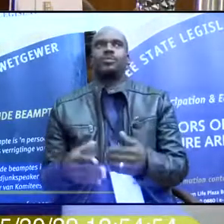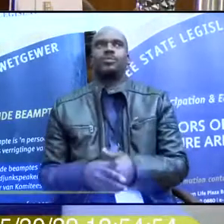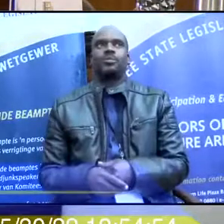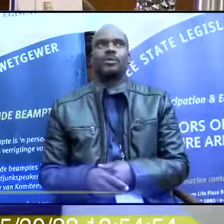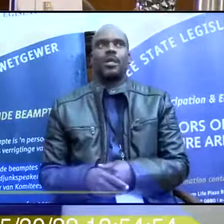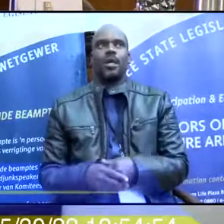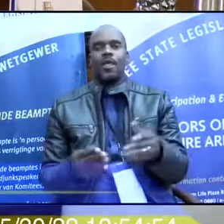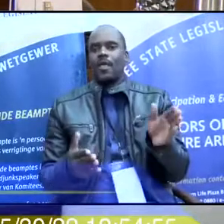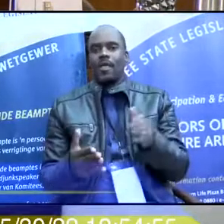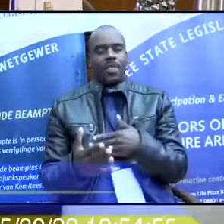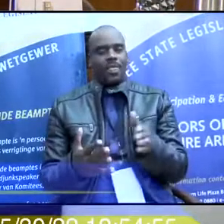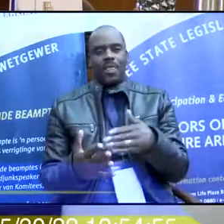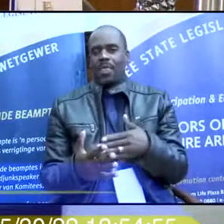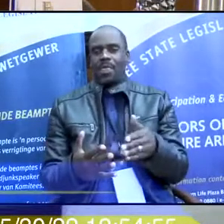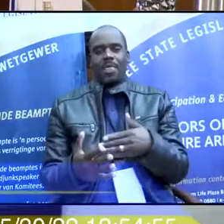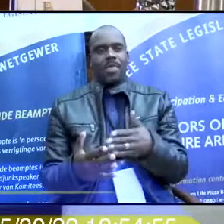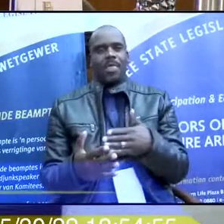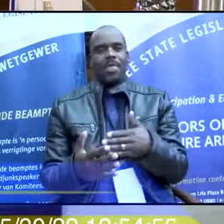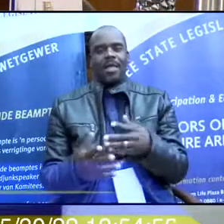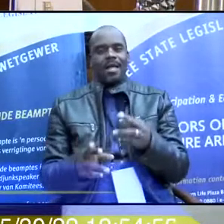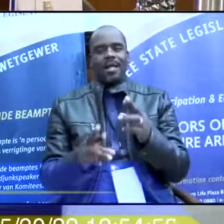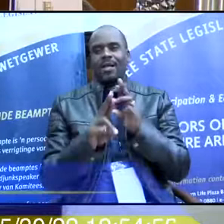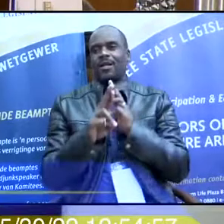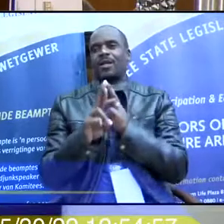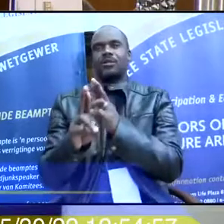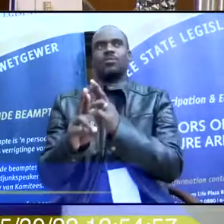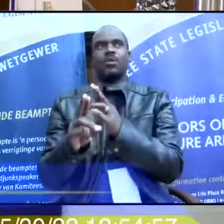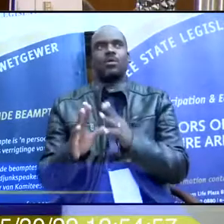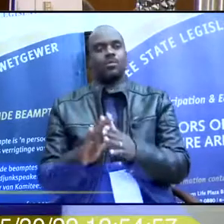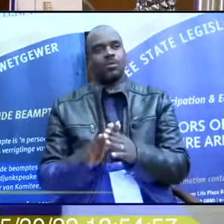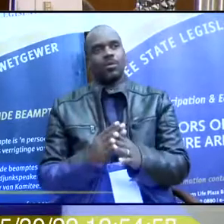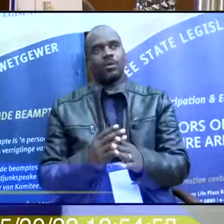nothing the mayor is not responding to calls